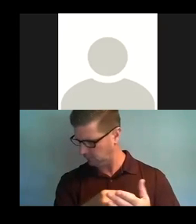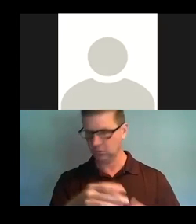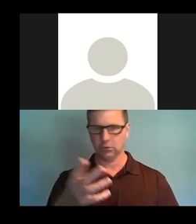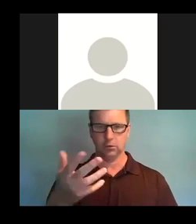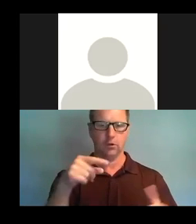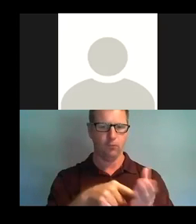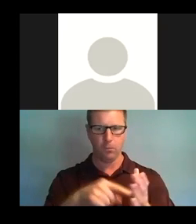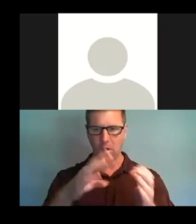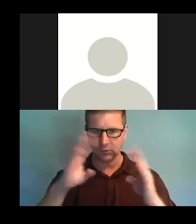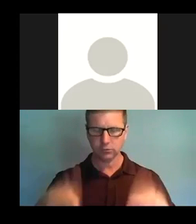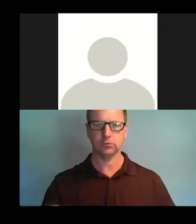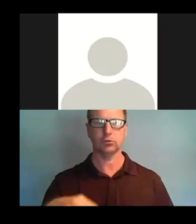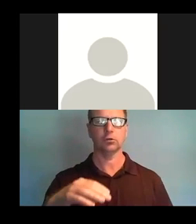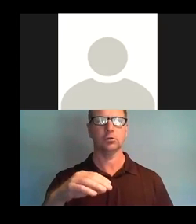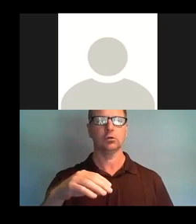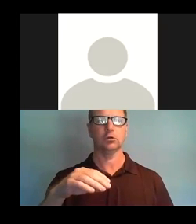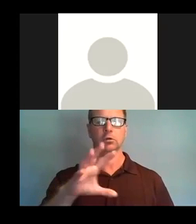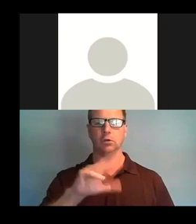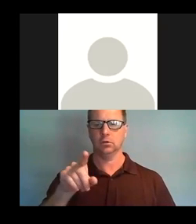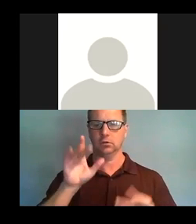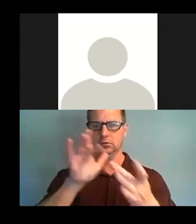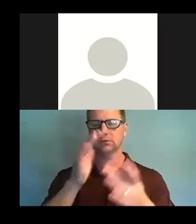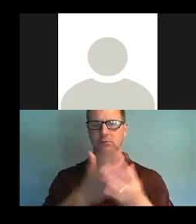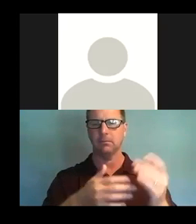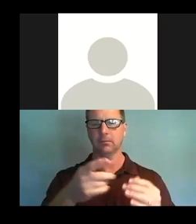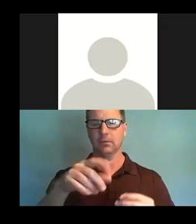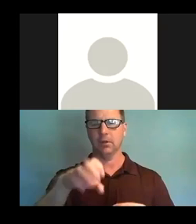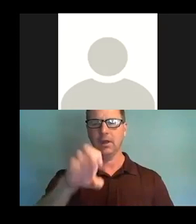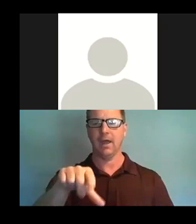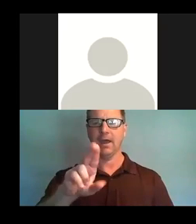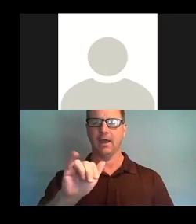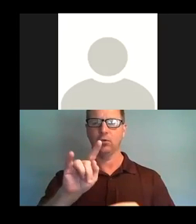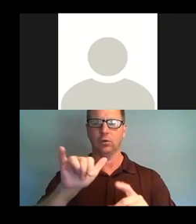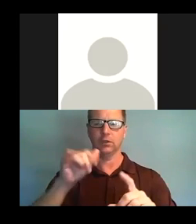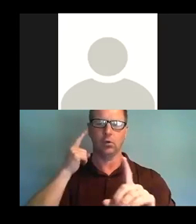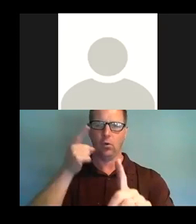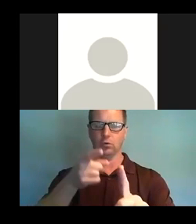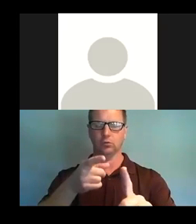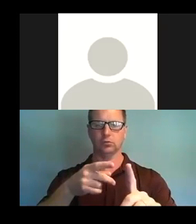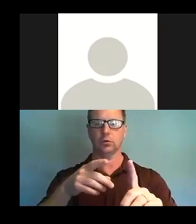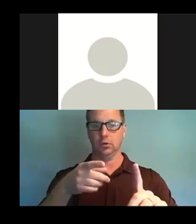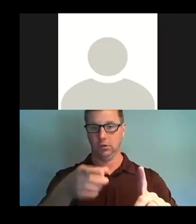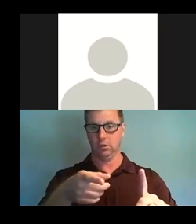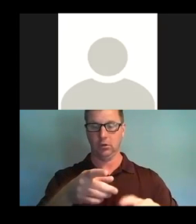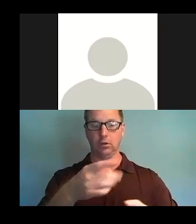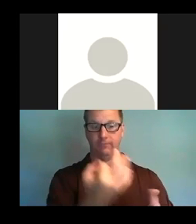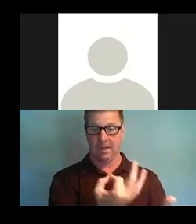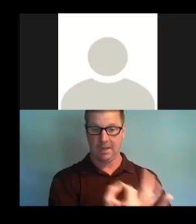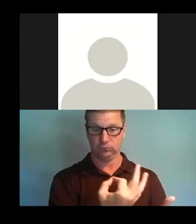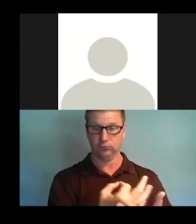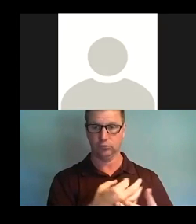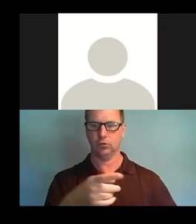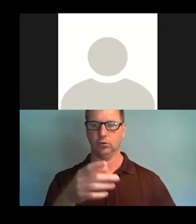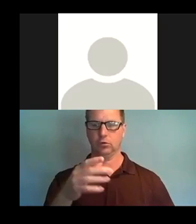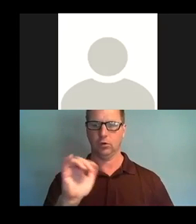affordable housing and reach some of the equity goals that we hope to do. Along with this, on the financial side, it